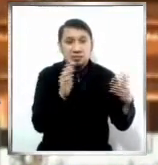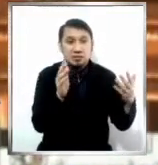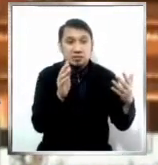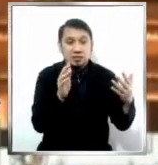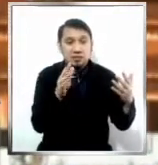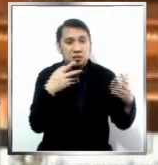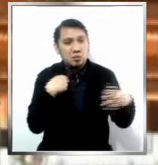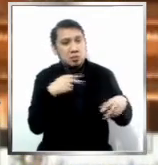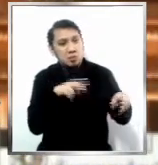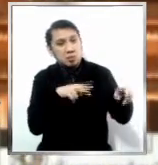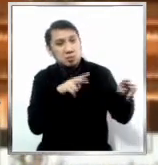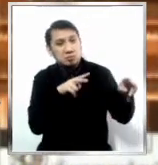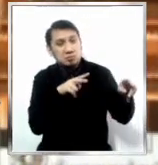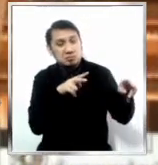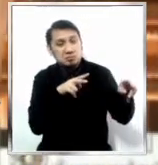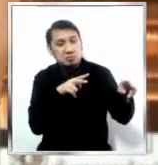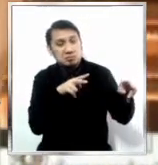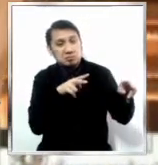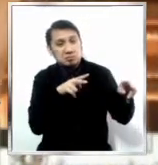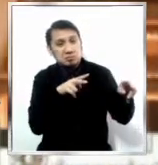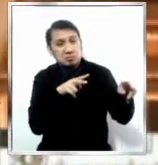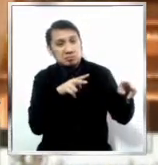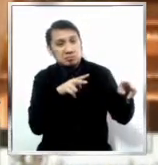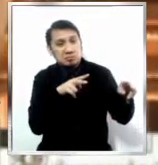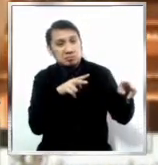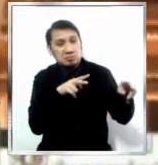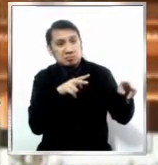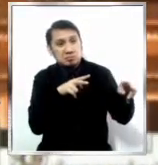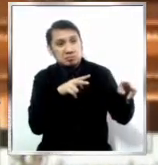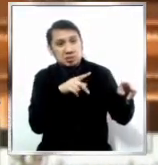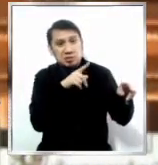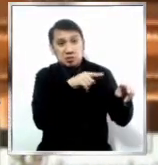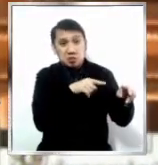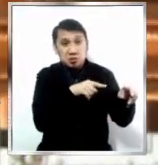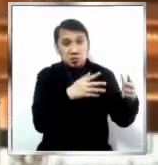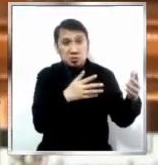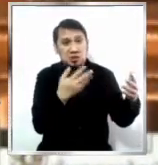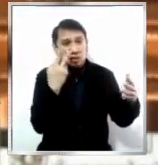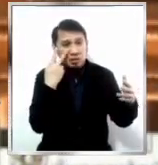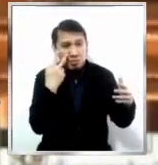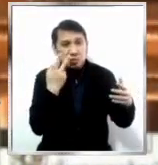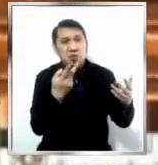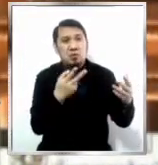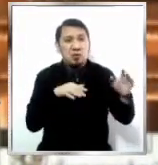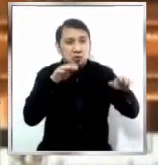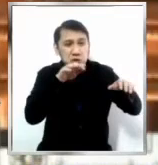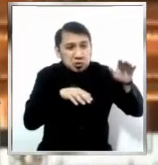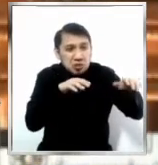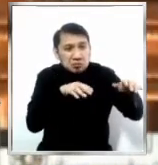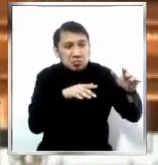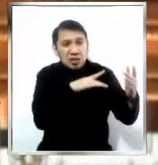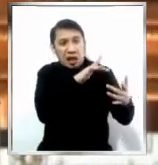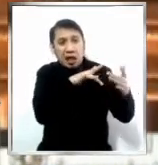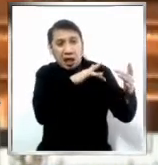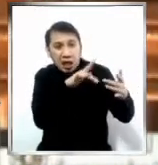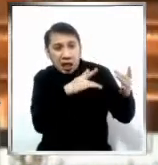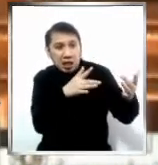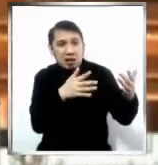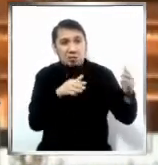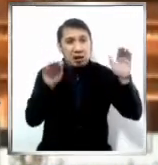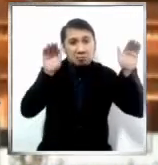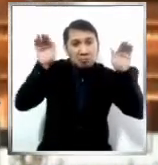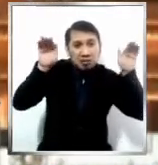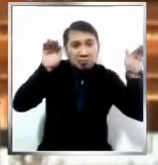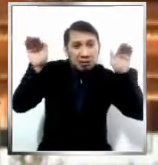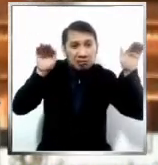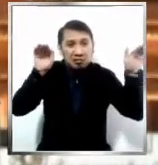the outside, na ligo ng dagat, puno yung beach, everybody was partying and they were